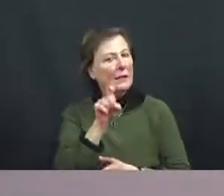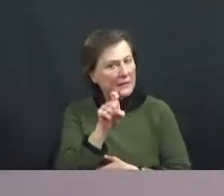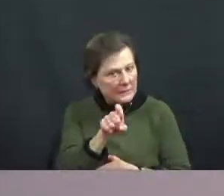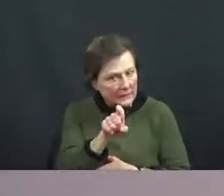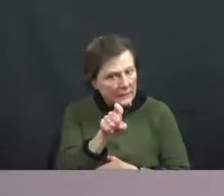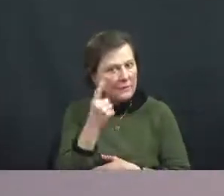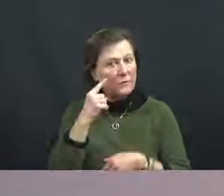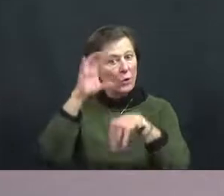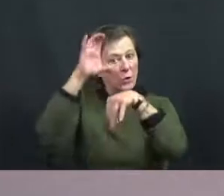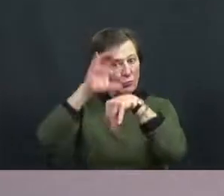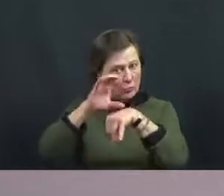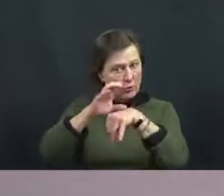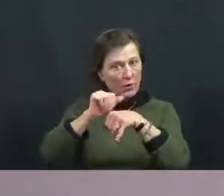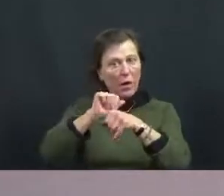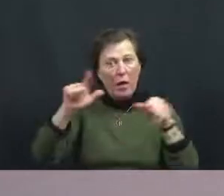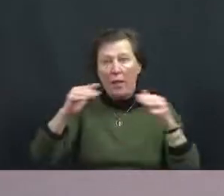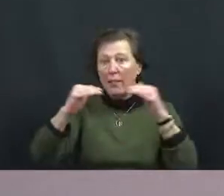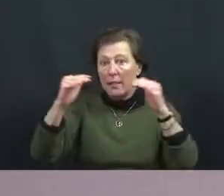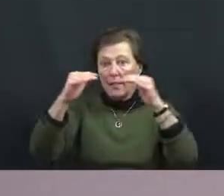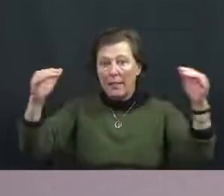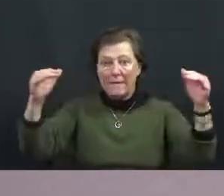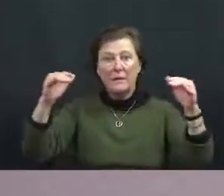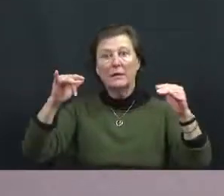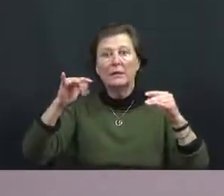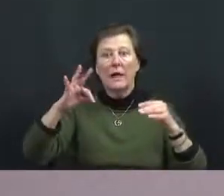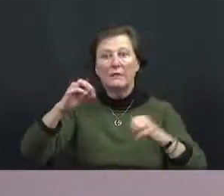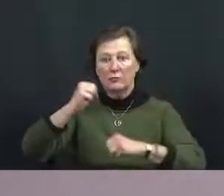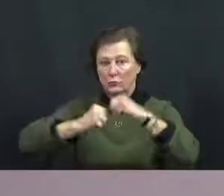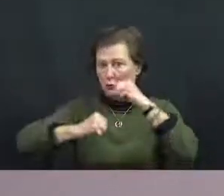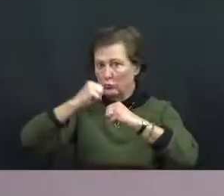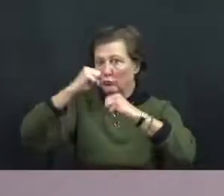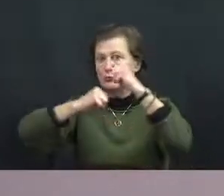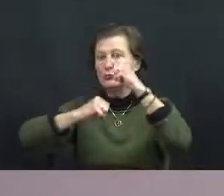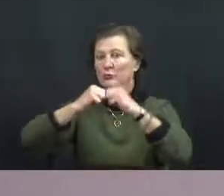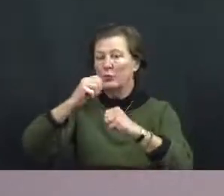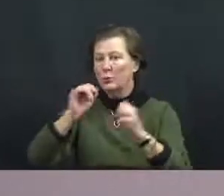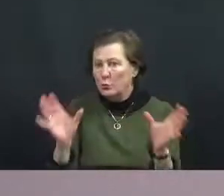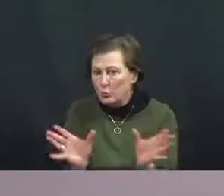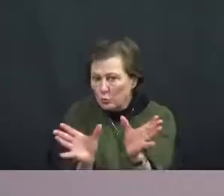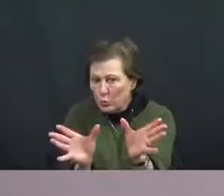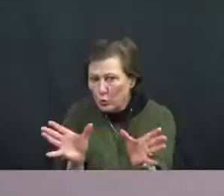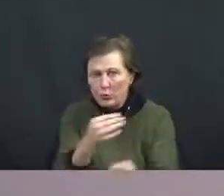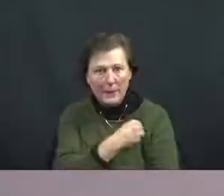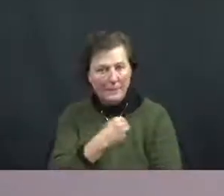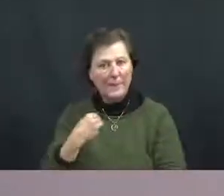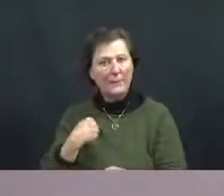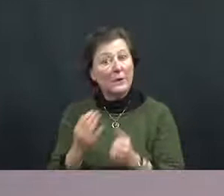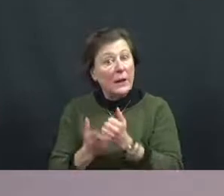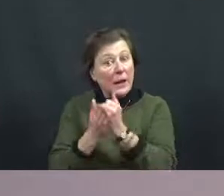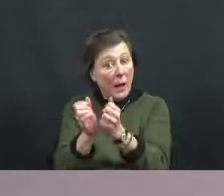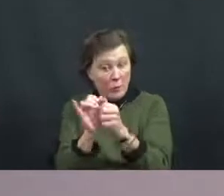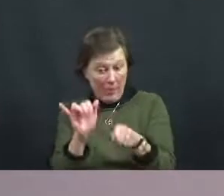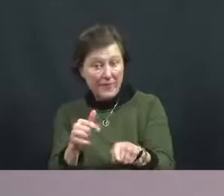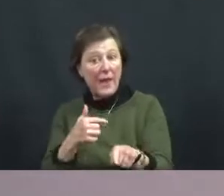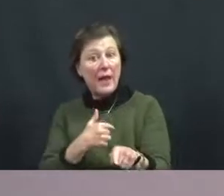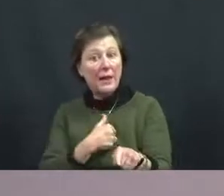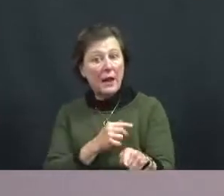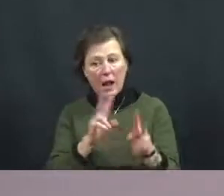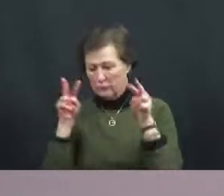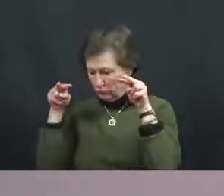church at all levels of hierarchy to nurture its members, To help with this, I turn to